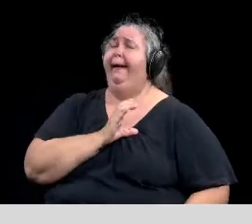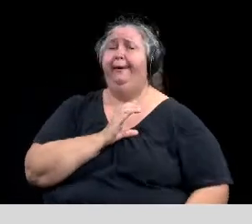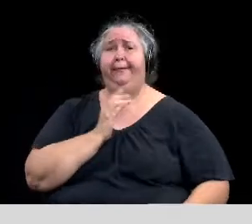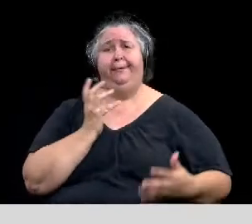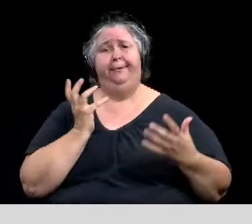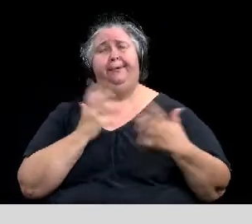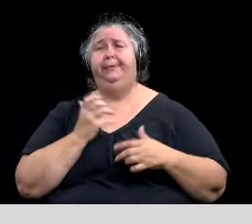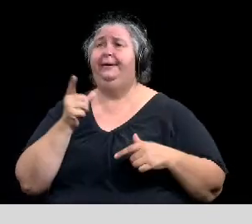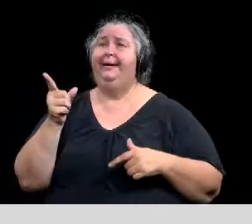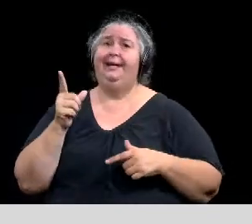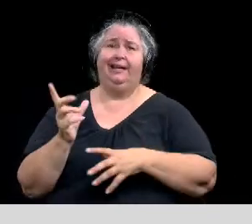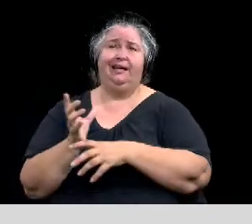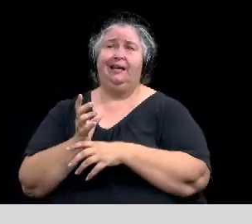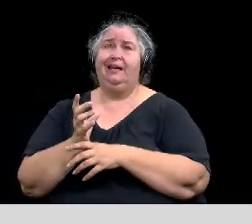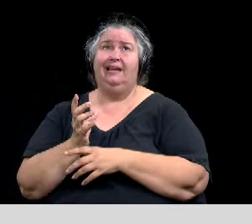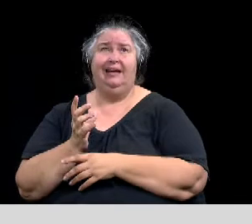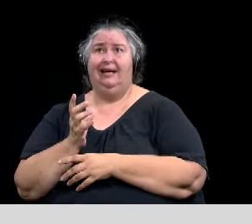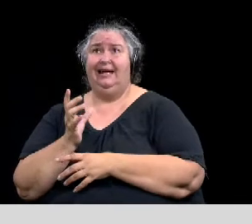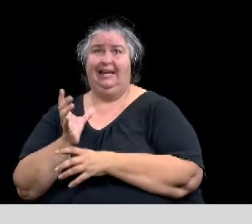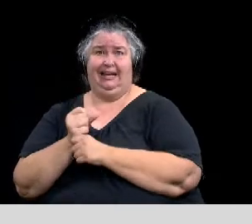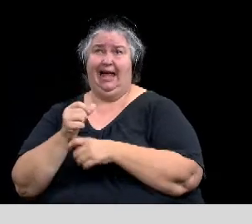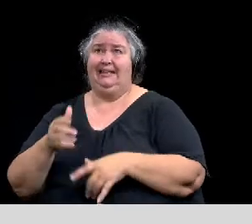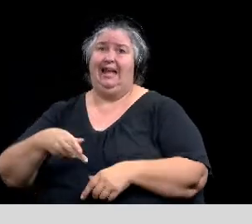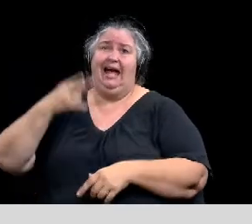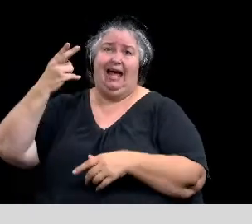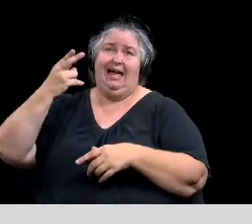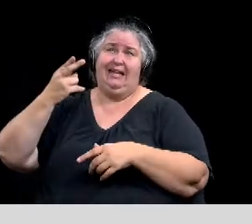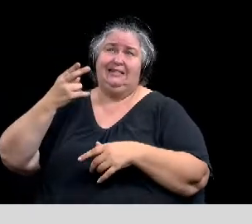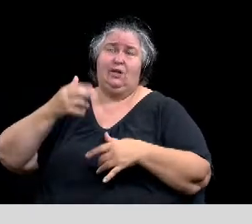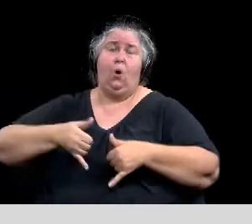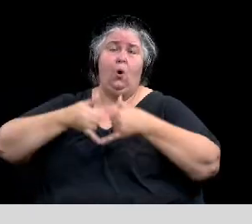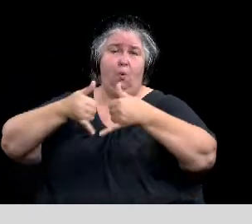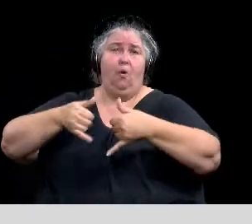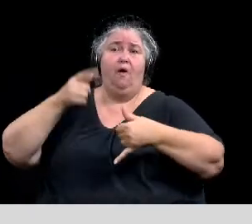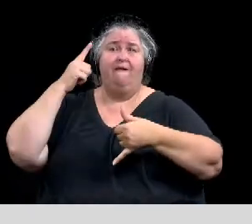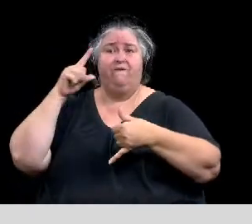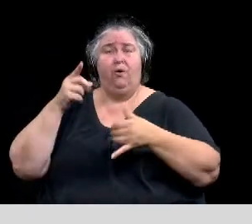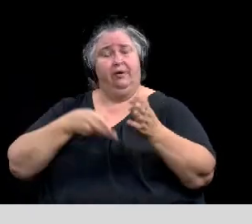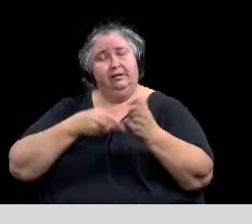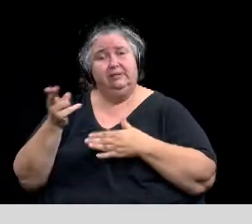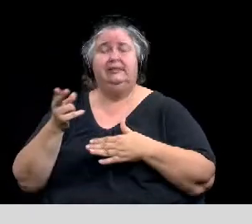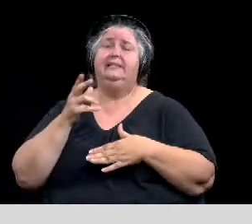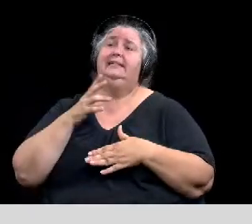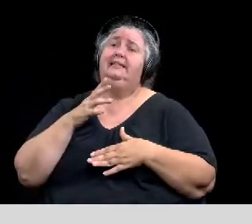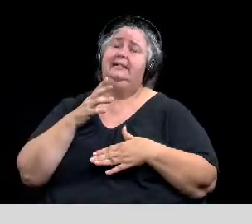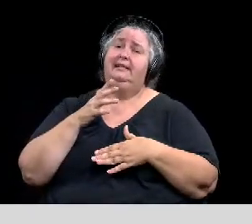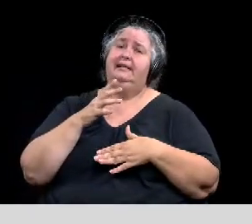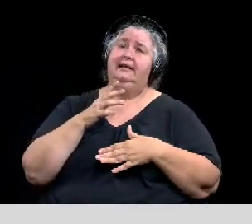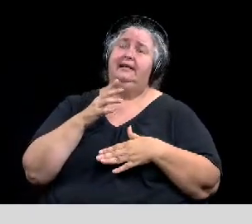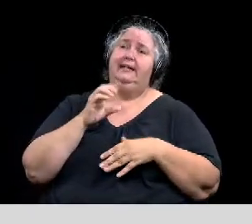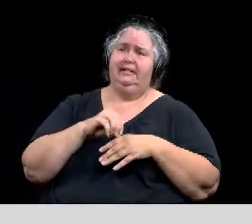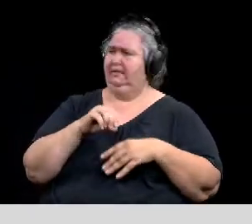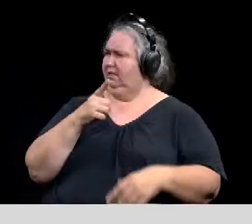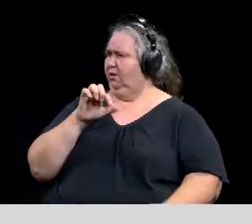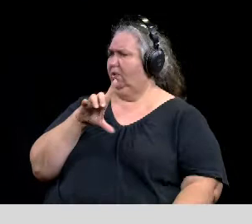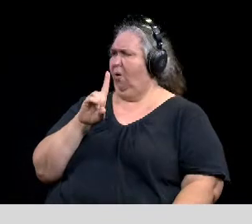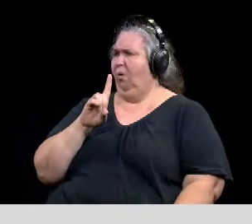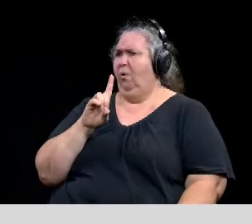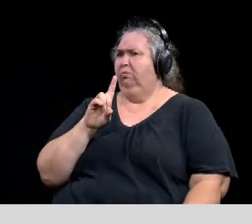the medical community's highest award for integrity and character in 2016, the Gold-Headed Cane Award. He